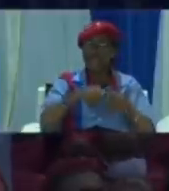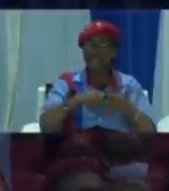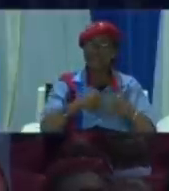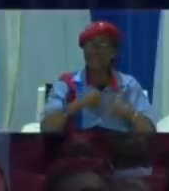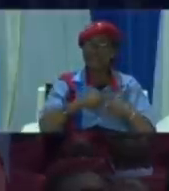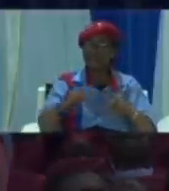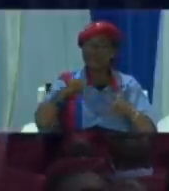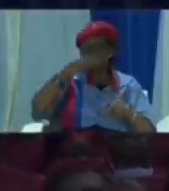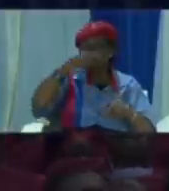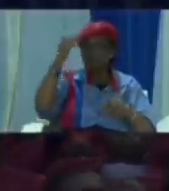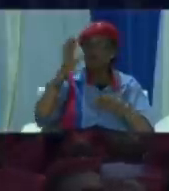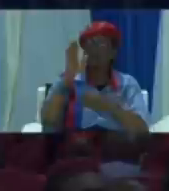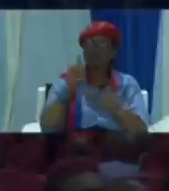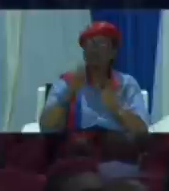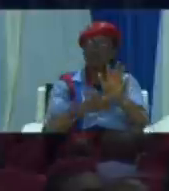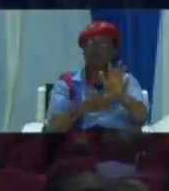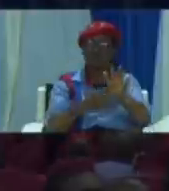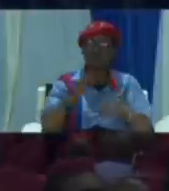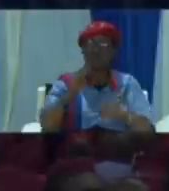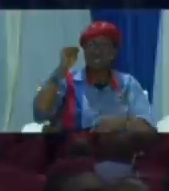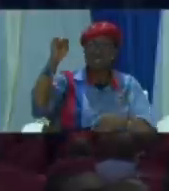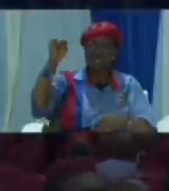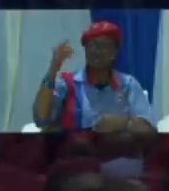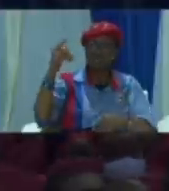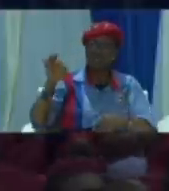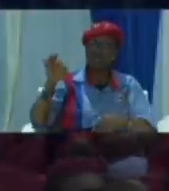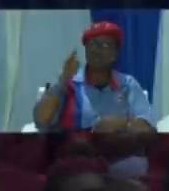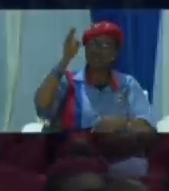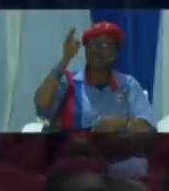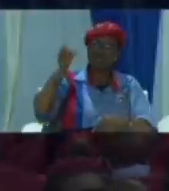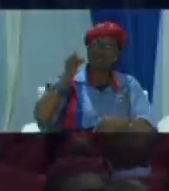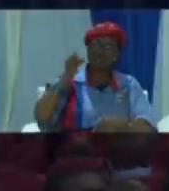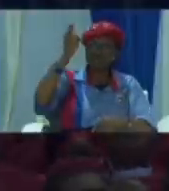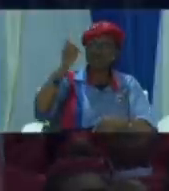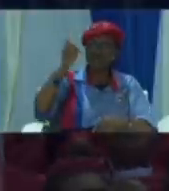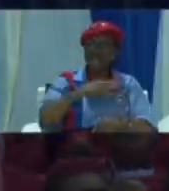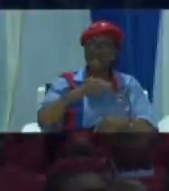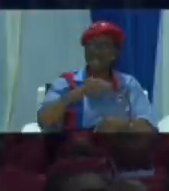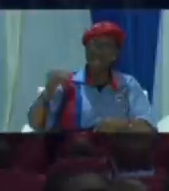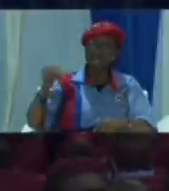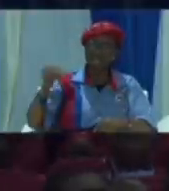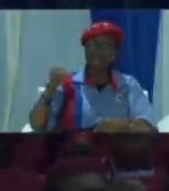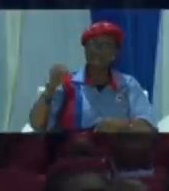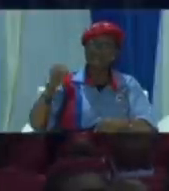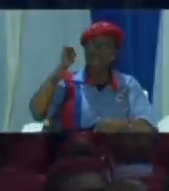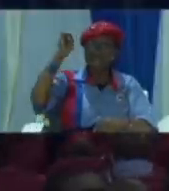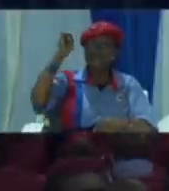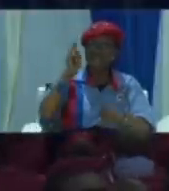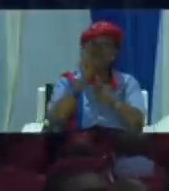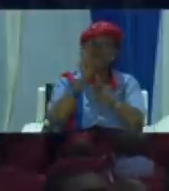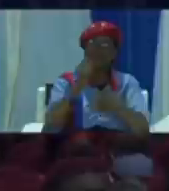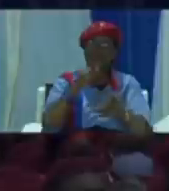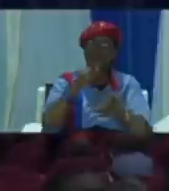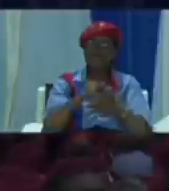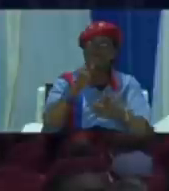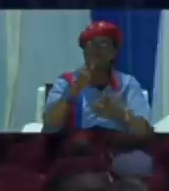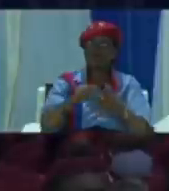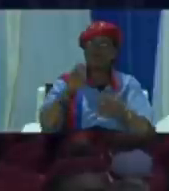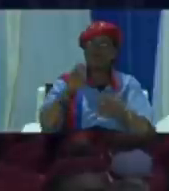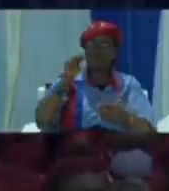God showed him the future. And he couldn't keep it to himself. And